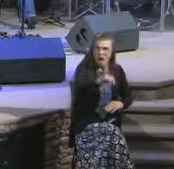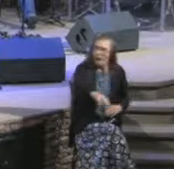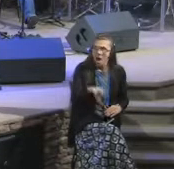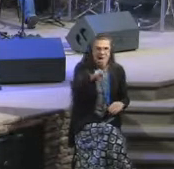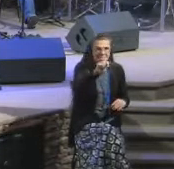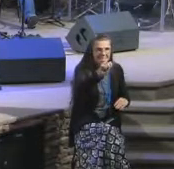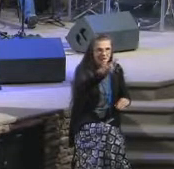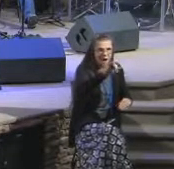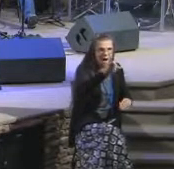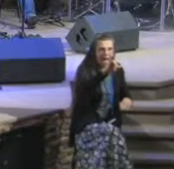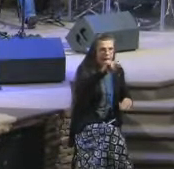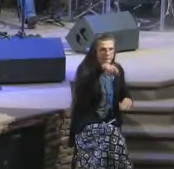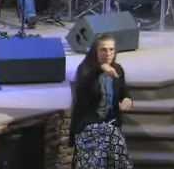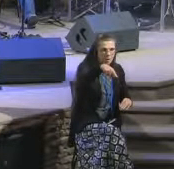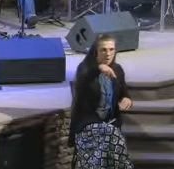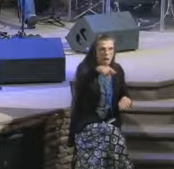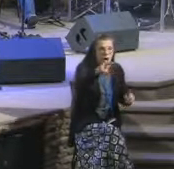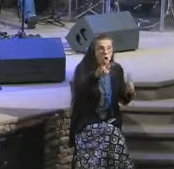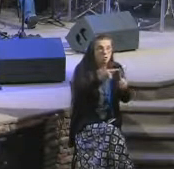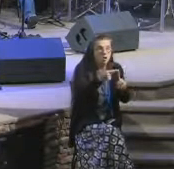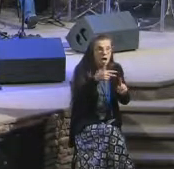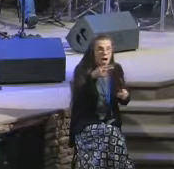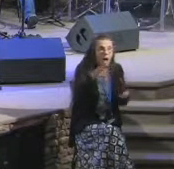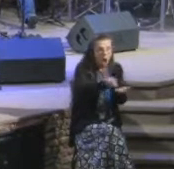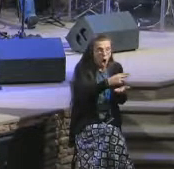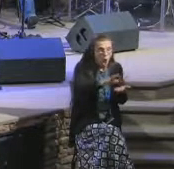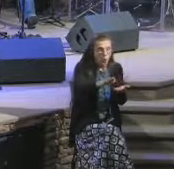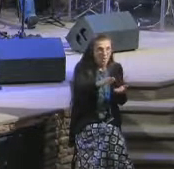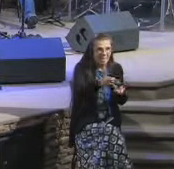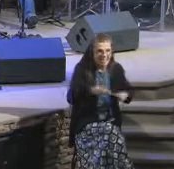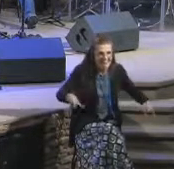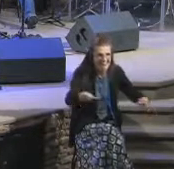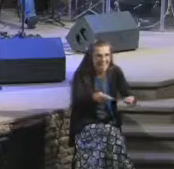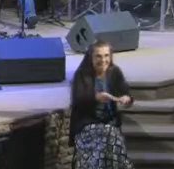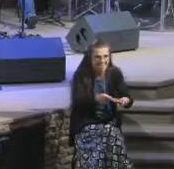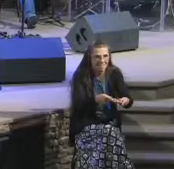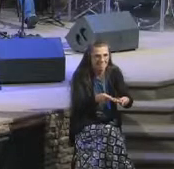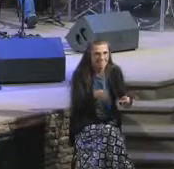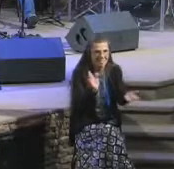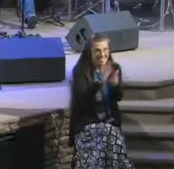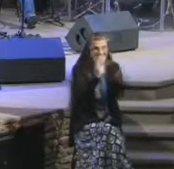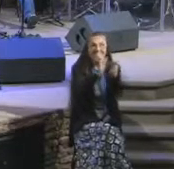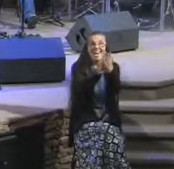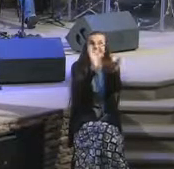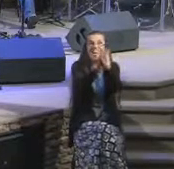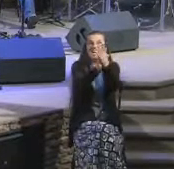Yeah.